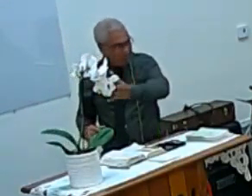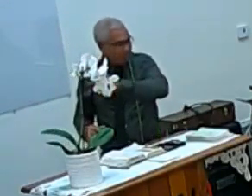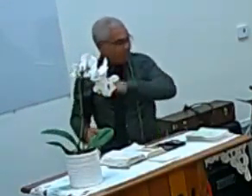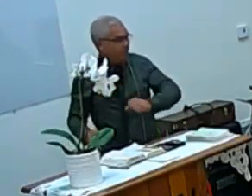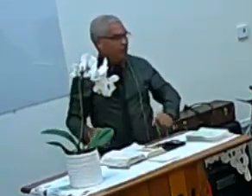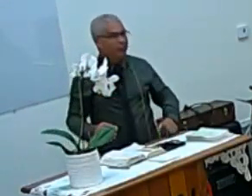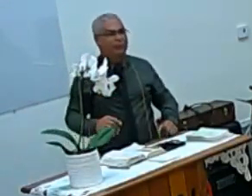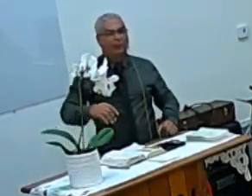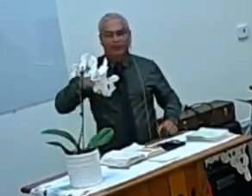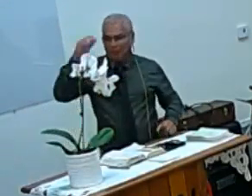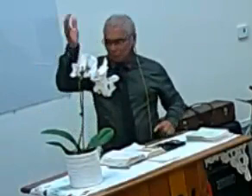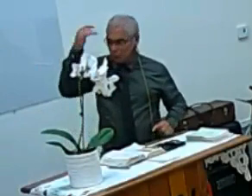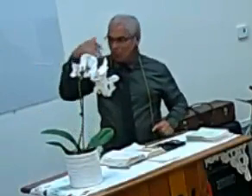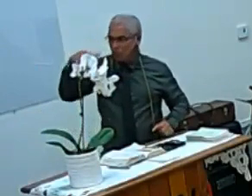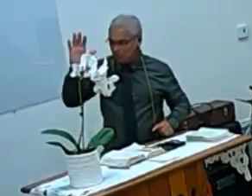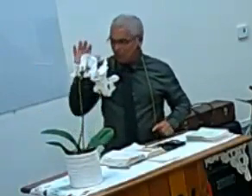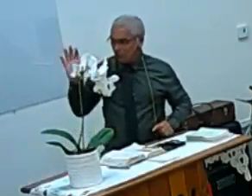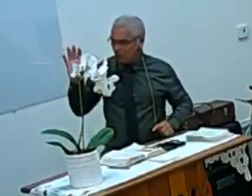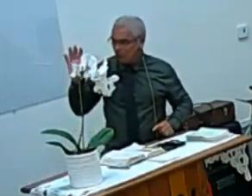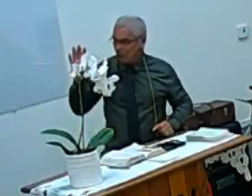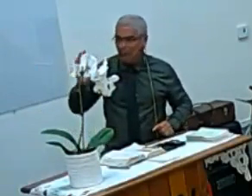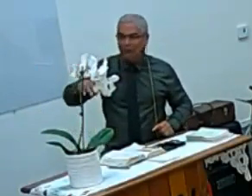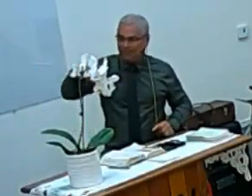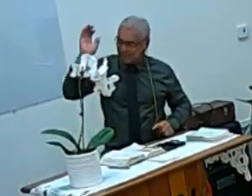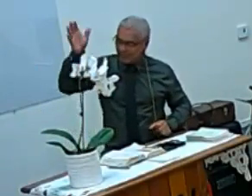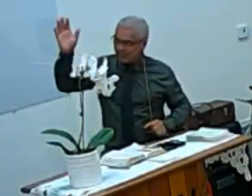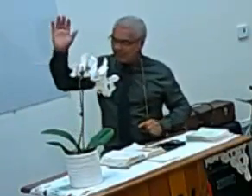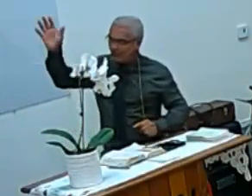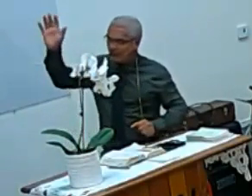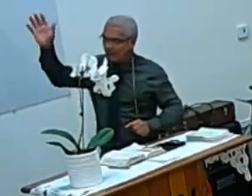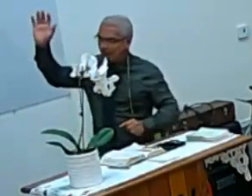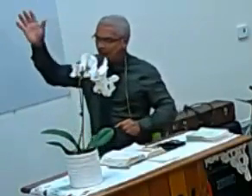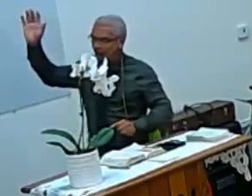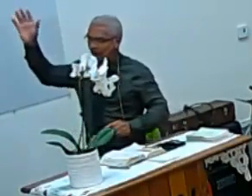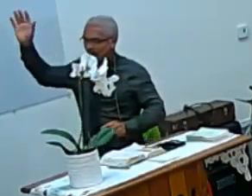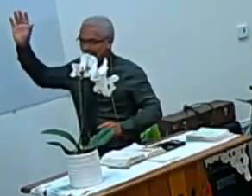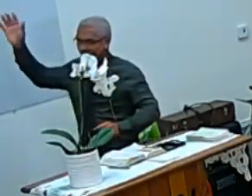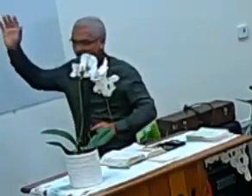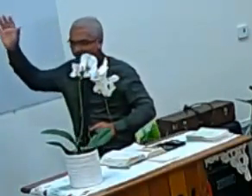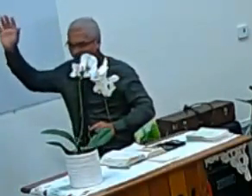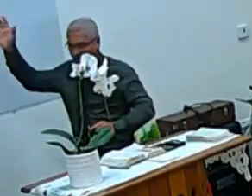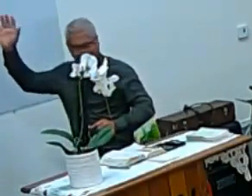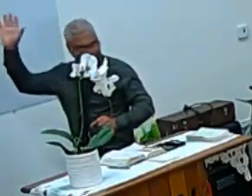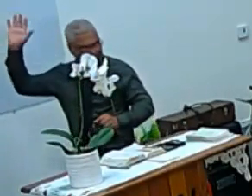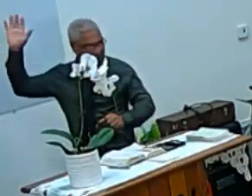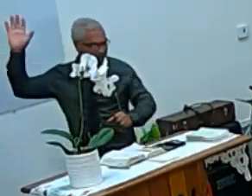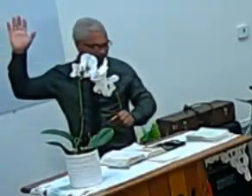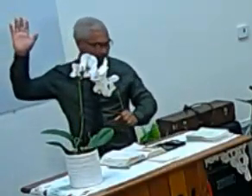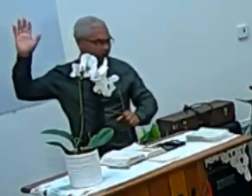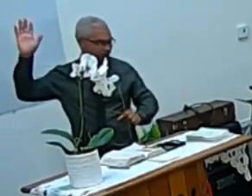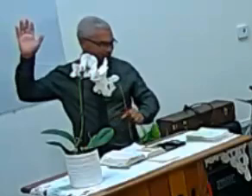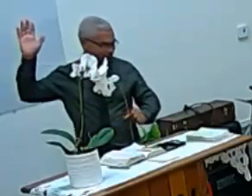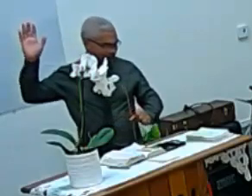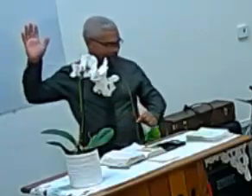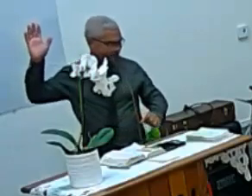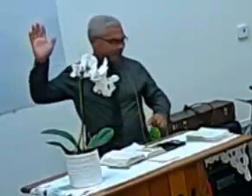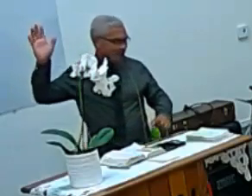if you divide by three, if you take a third part, it's going to be 3.3.3.3.3. If you take another part, it's going